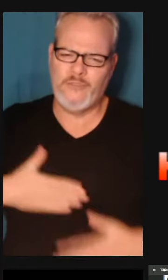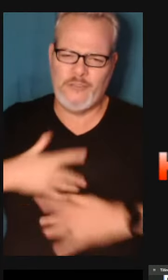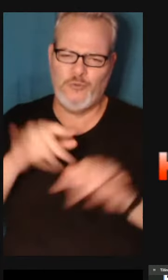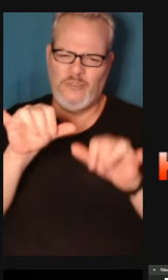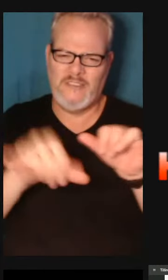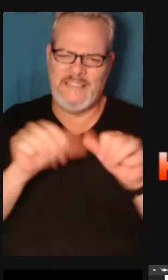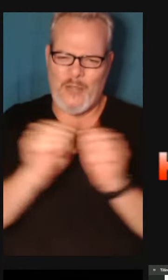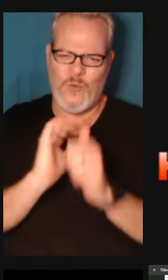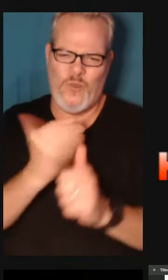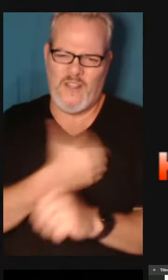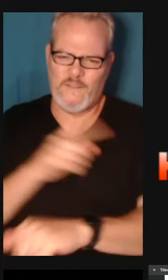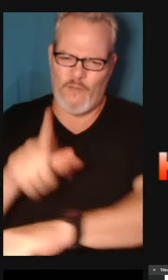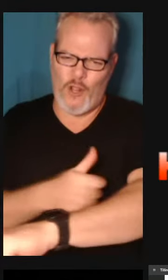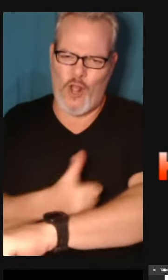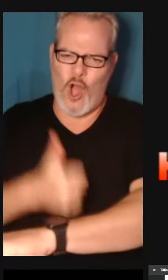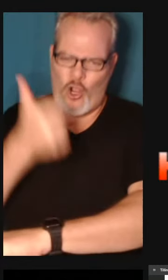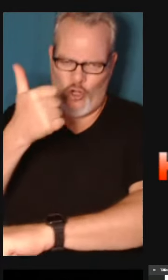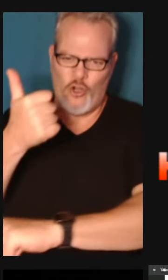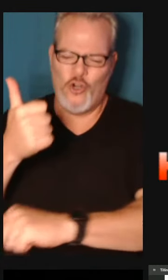episode.